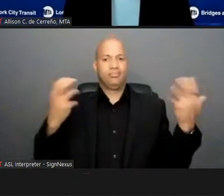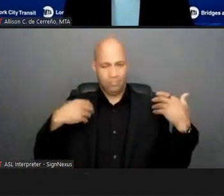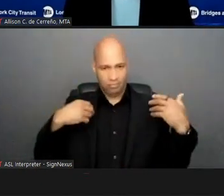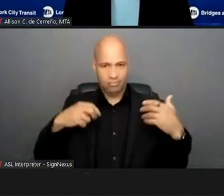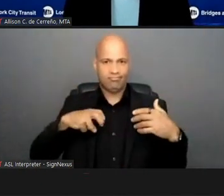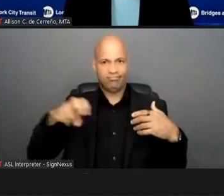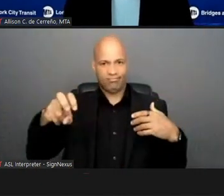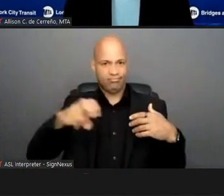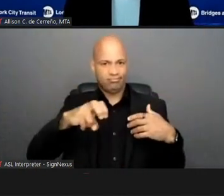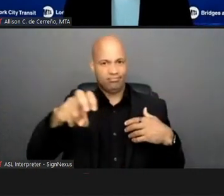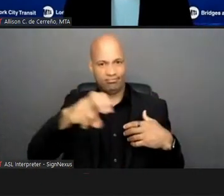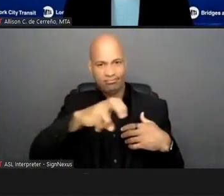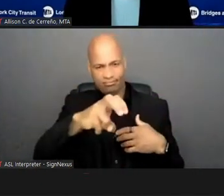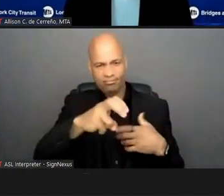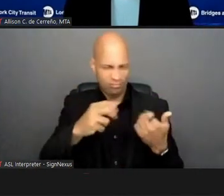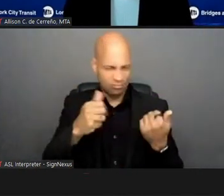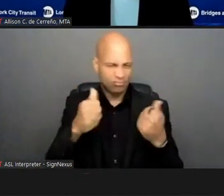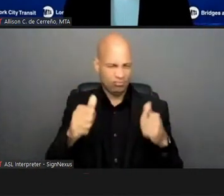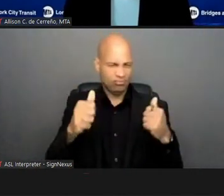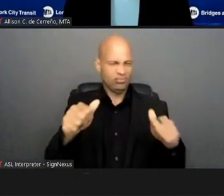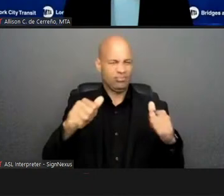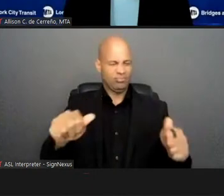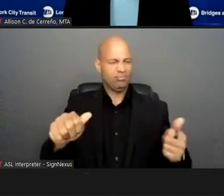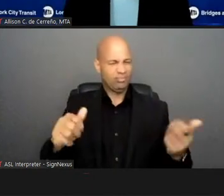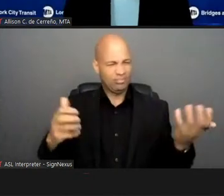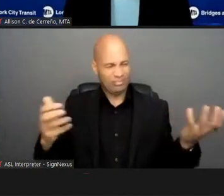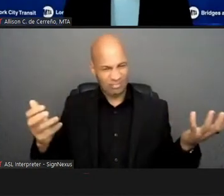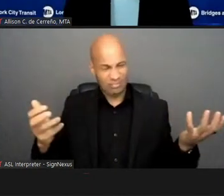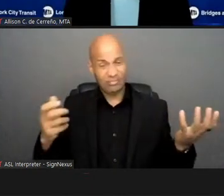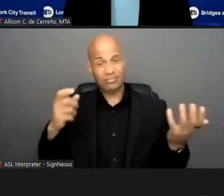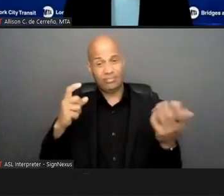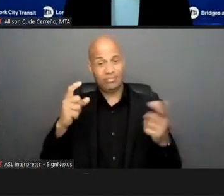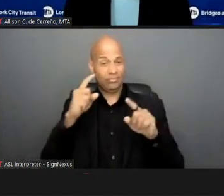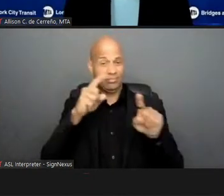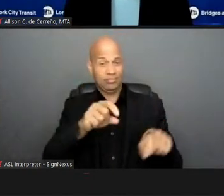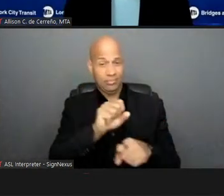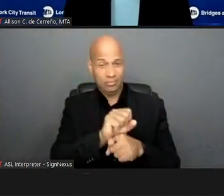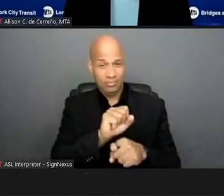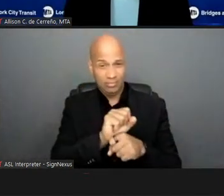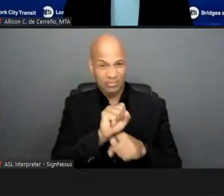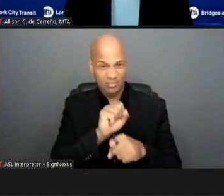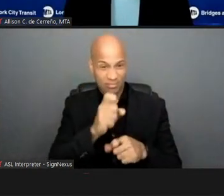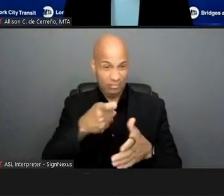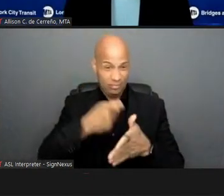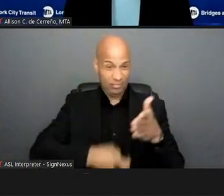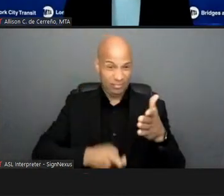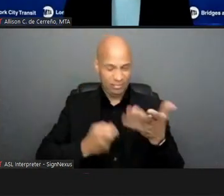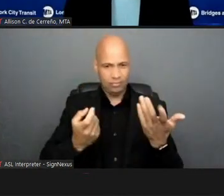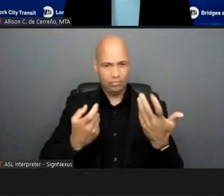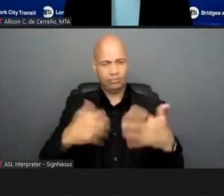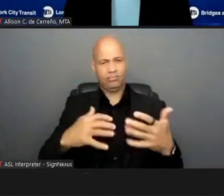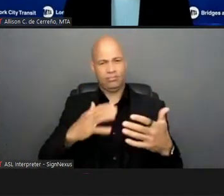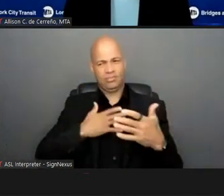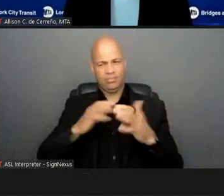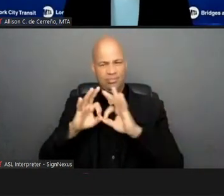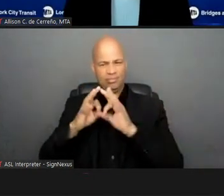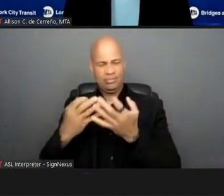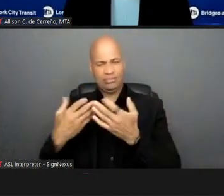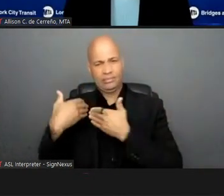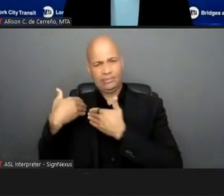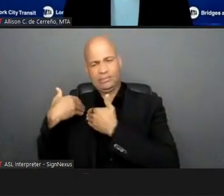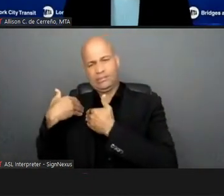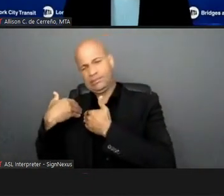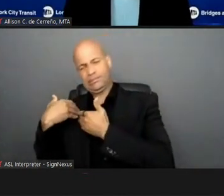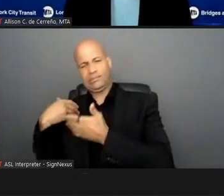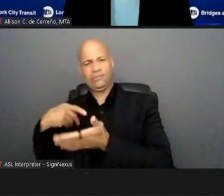transfers I have tried it and timed it I need to work to live yes this and just stalling would put incredible hardship on my family car